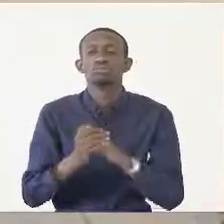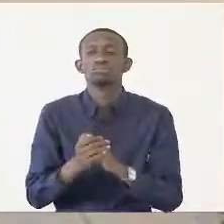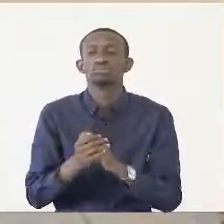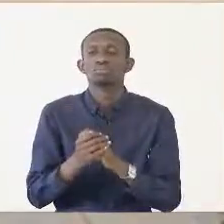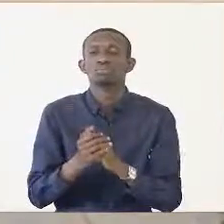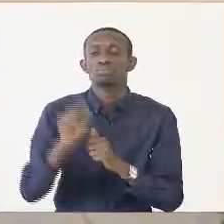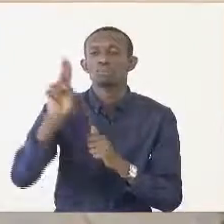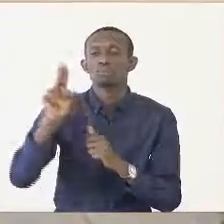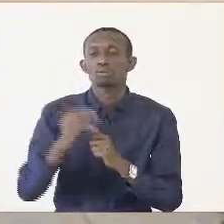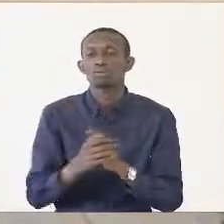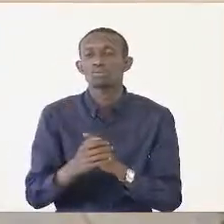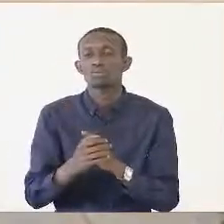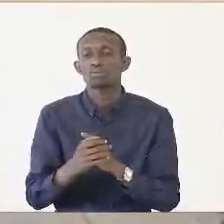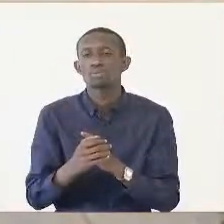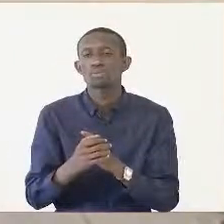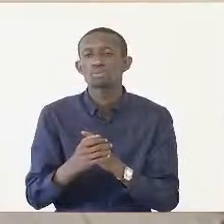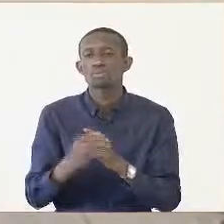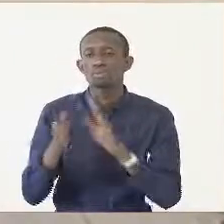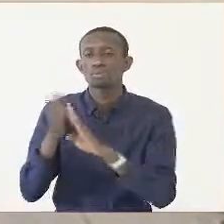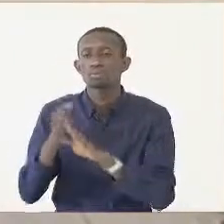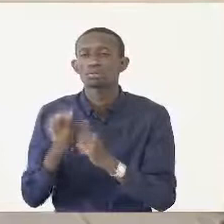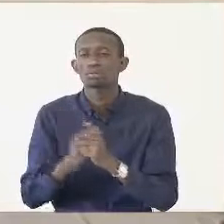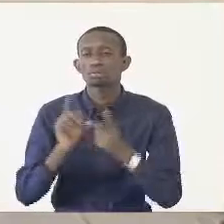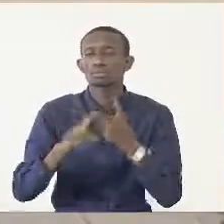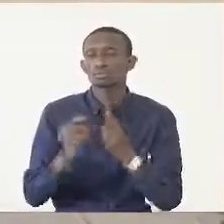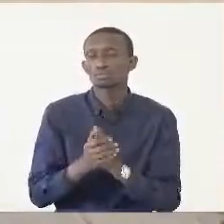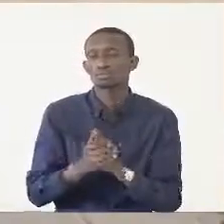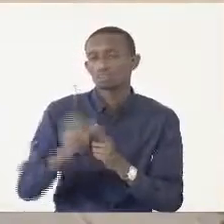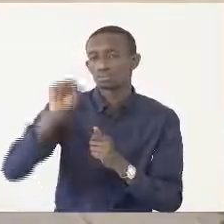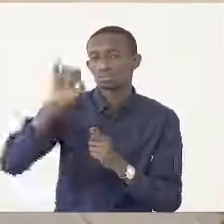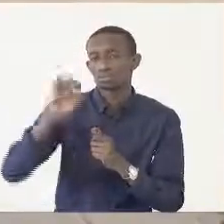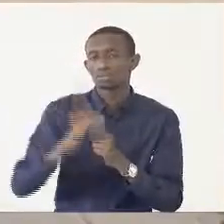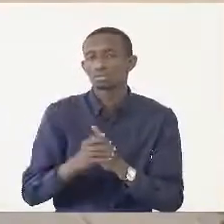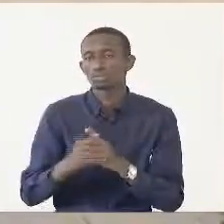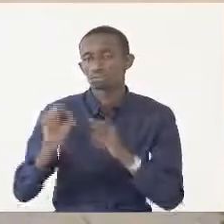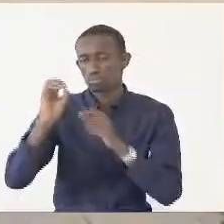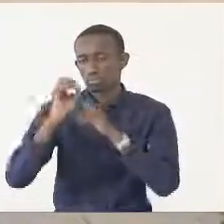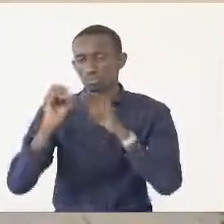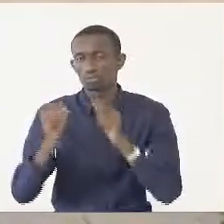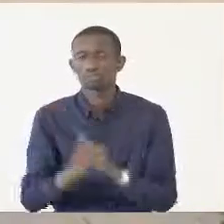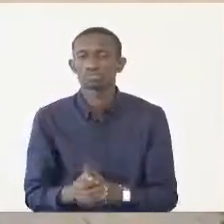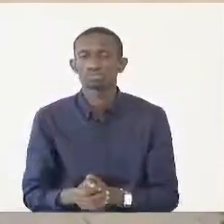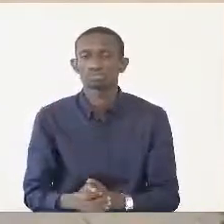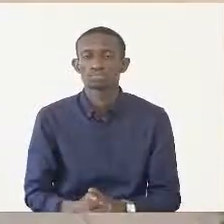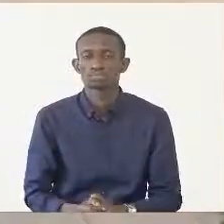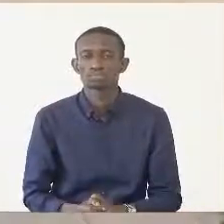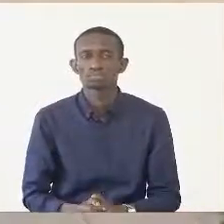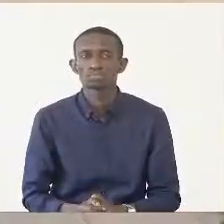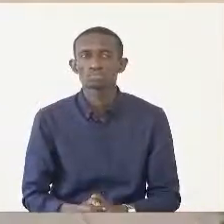sine A of the black. This is what we have, okay? So then